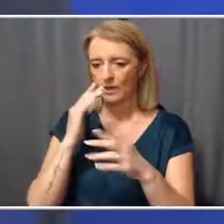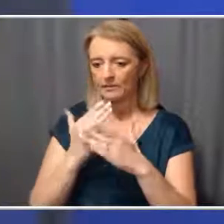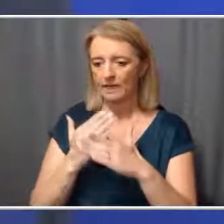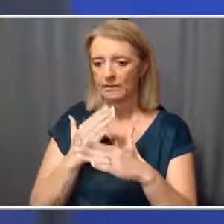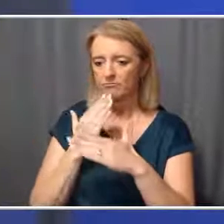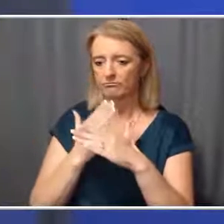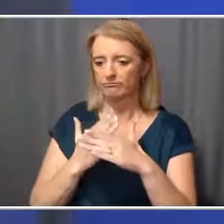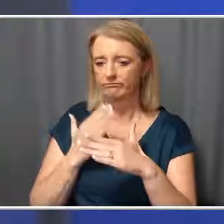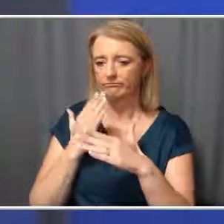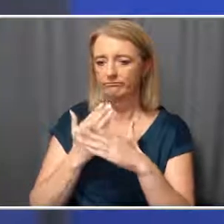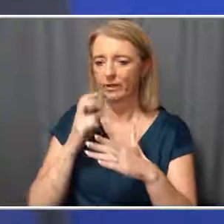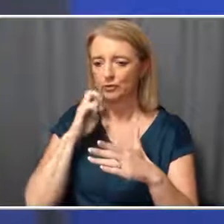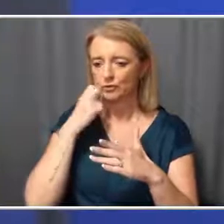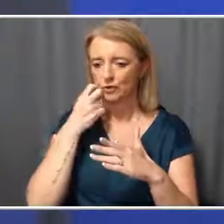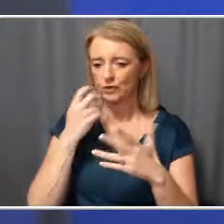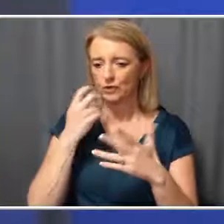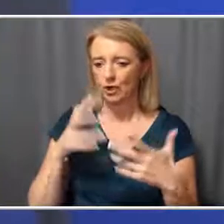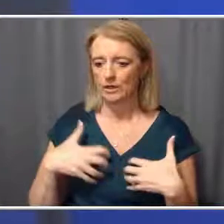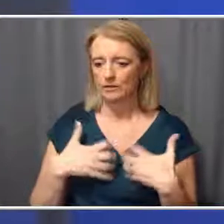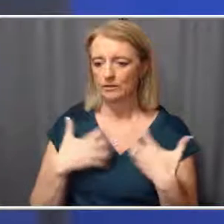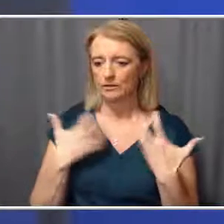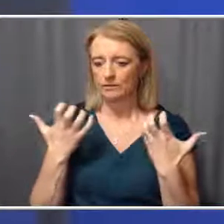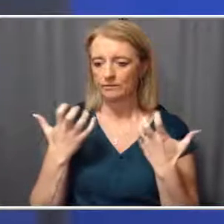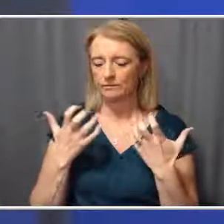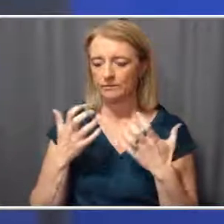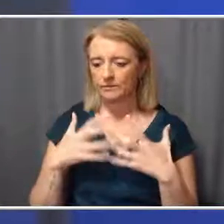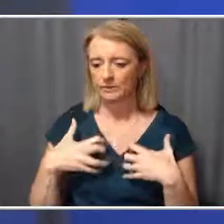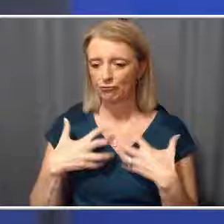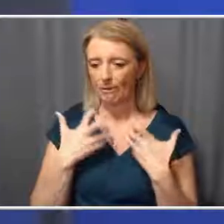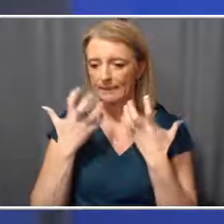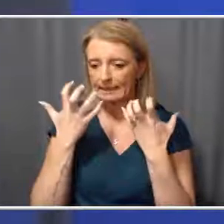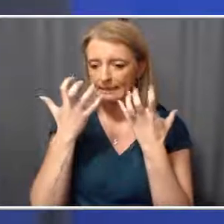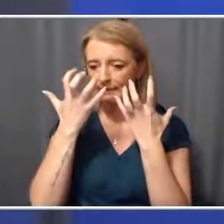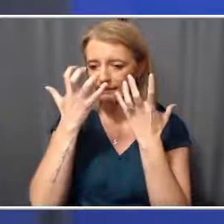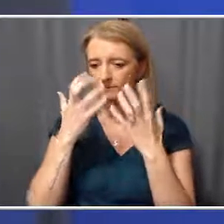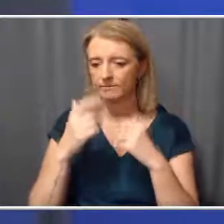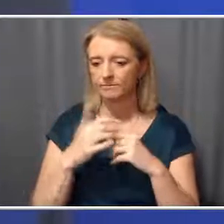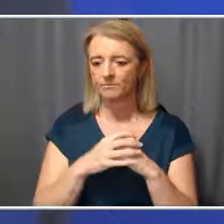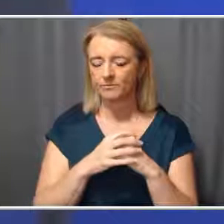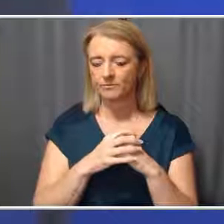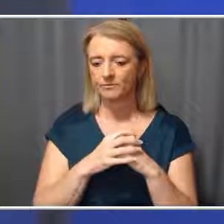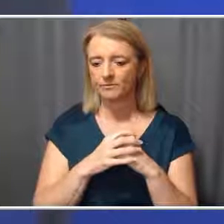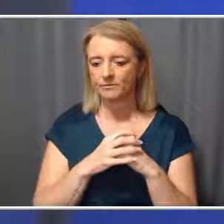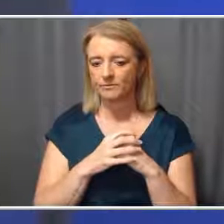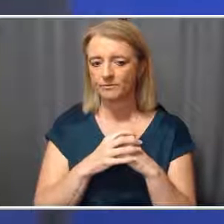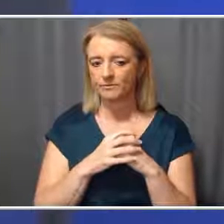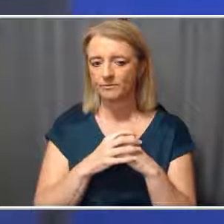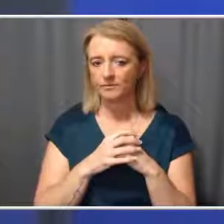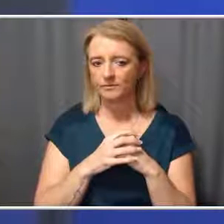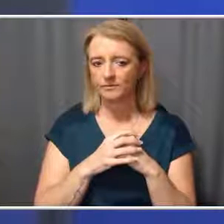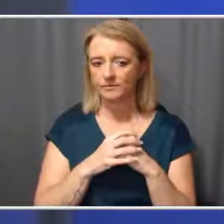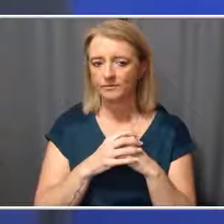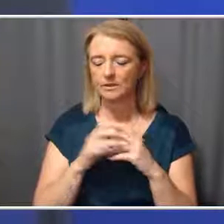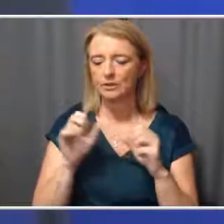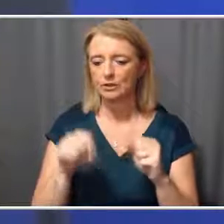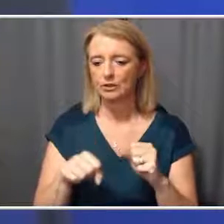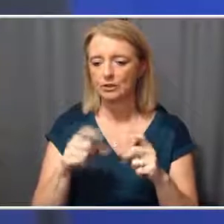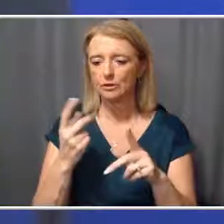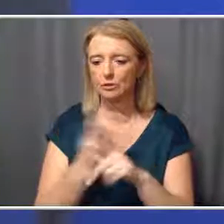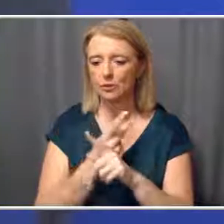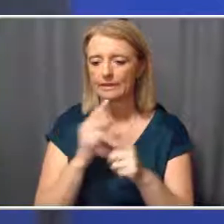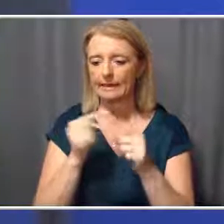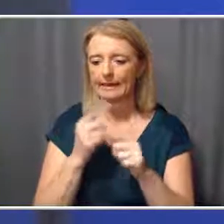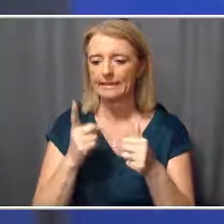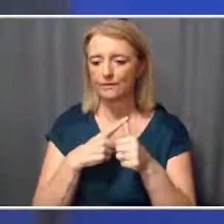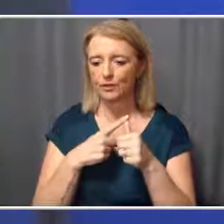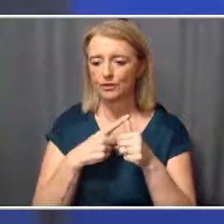kind of sitting there, hopefully kind of dormant? And patients can usually tell us early on if that has improved or not. Okay. Sarah,